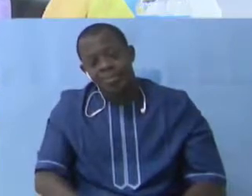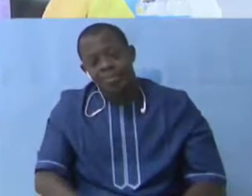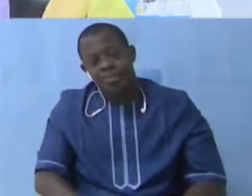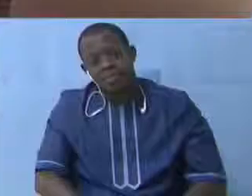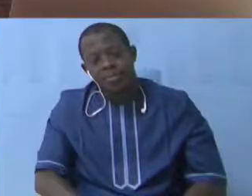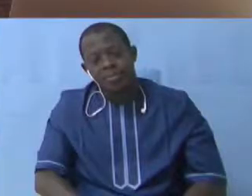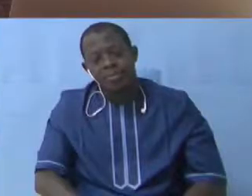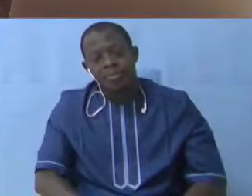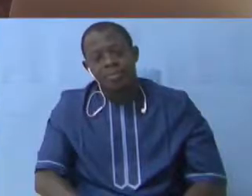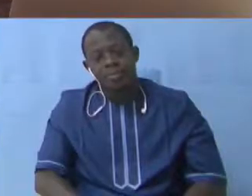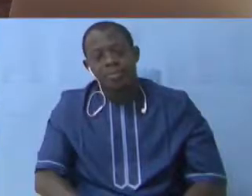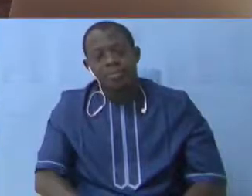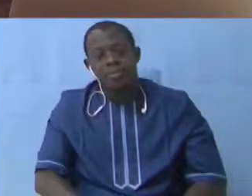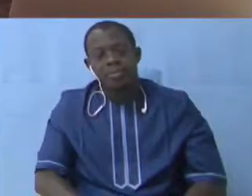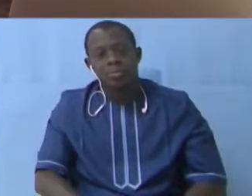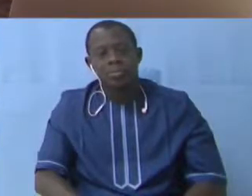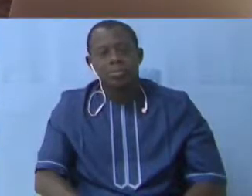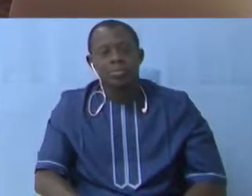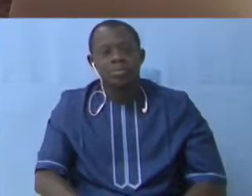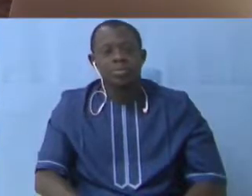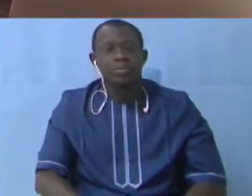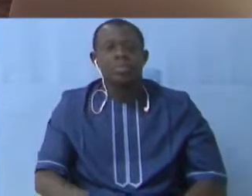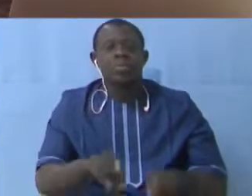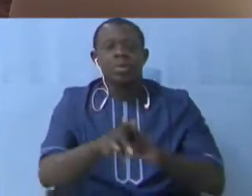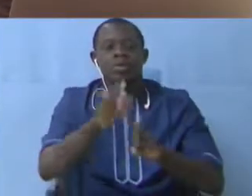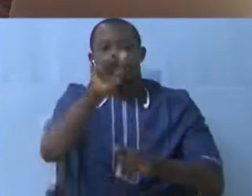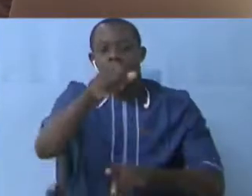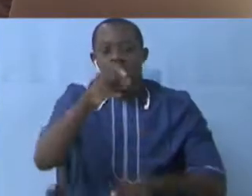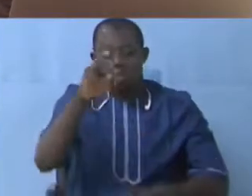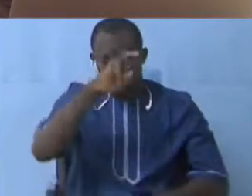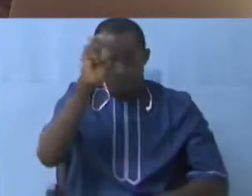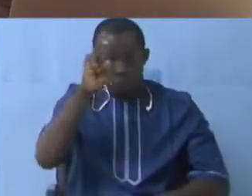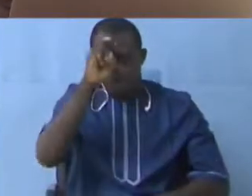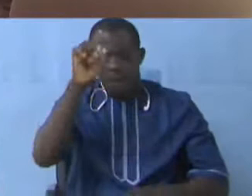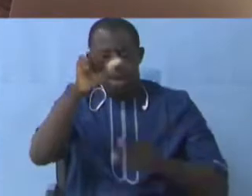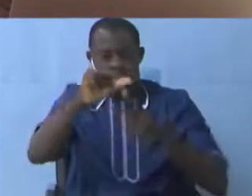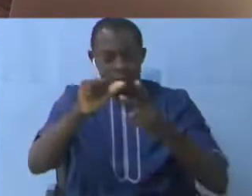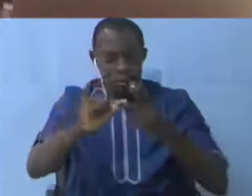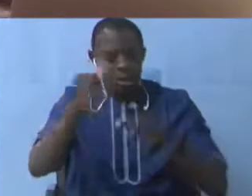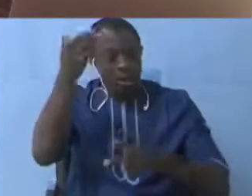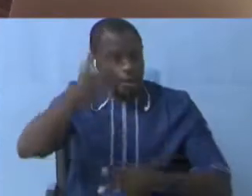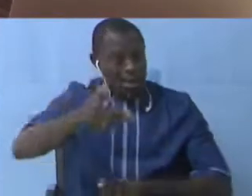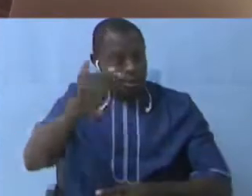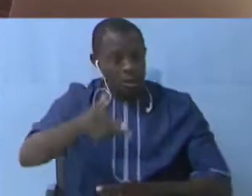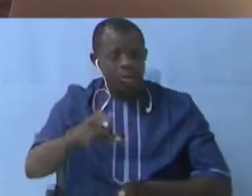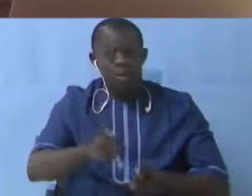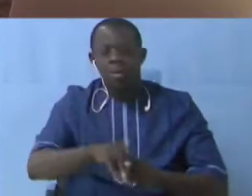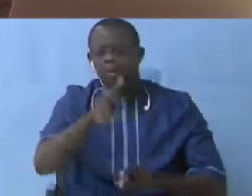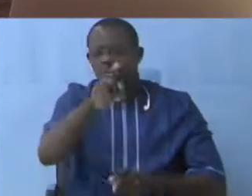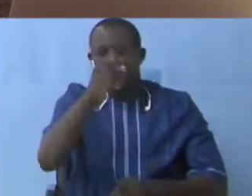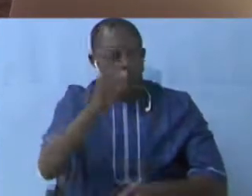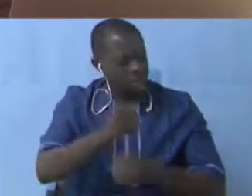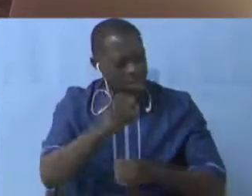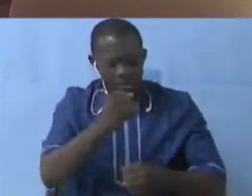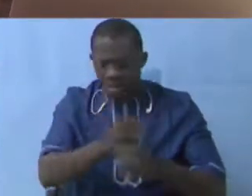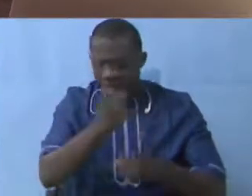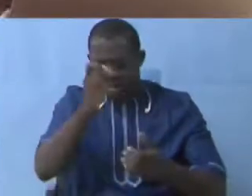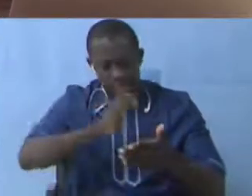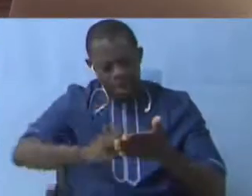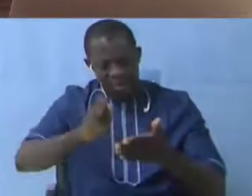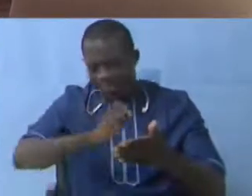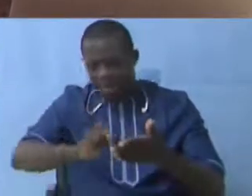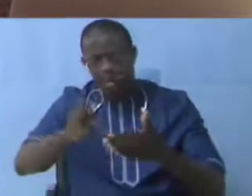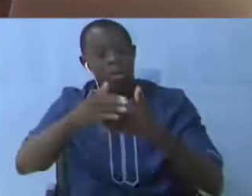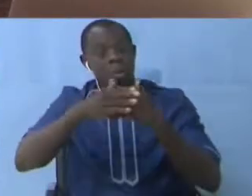With your work under Article 19, you all also published a lot of articles. ci liggéey bi nga xam ne yaa ngi ko doon def